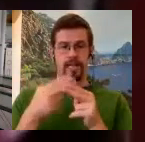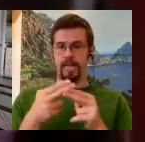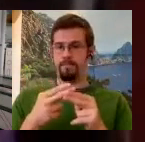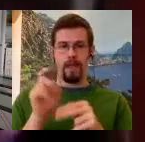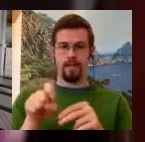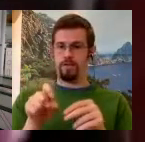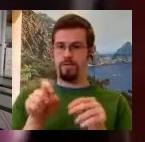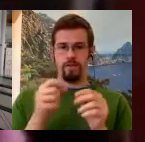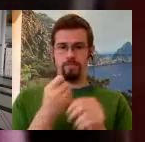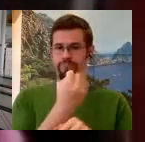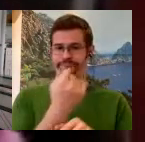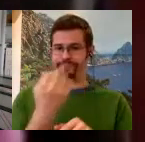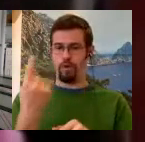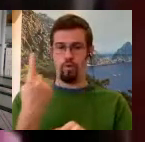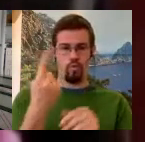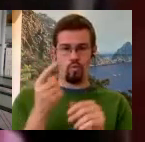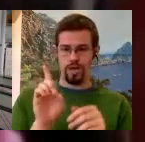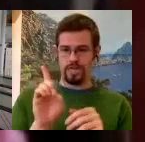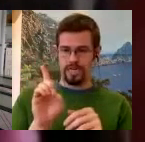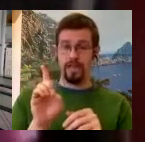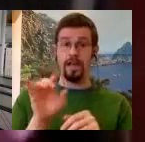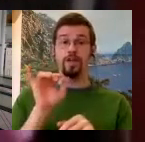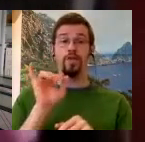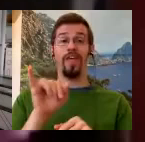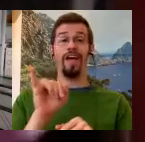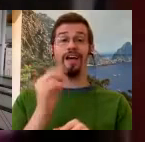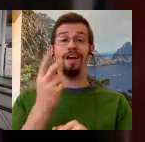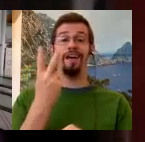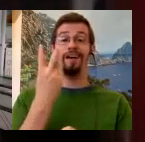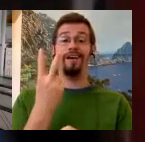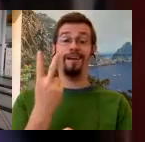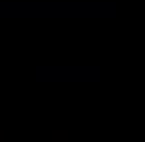one-dimensional, that first hand shape